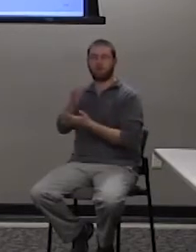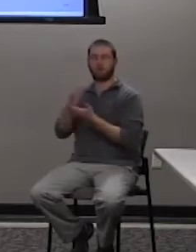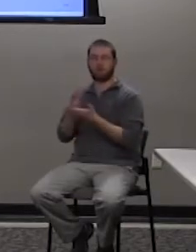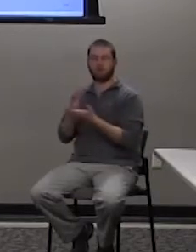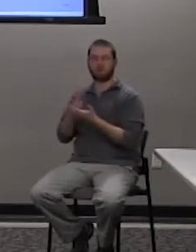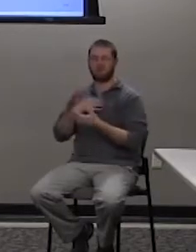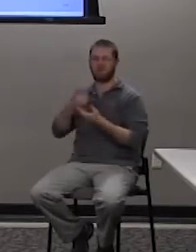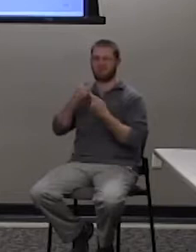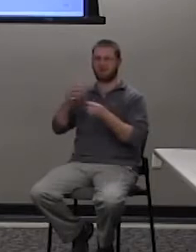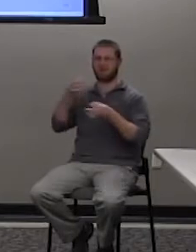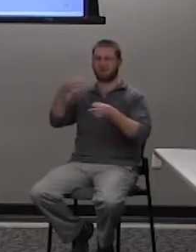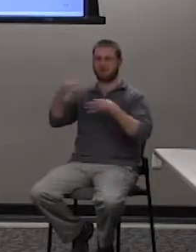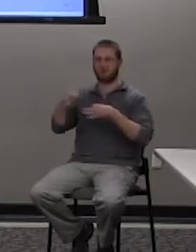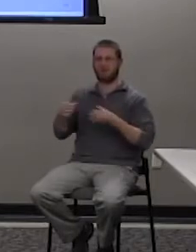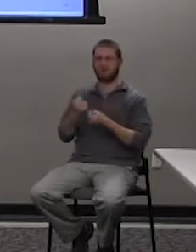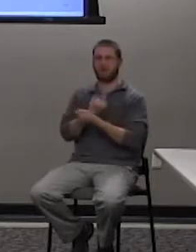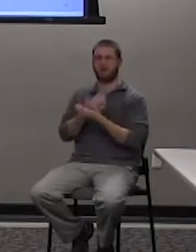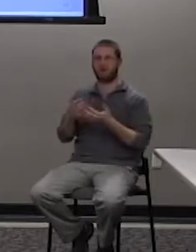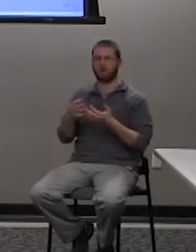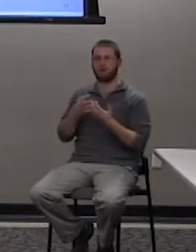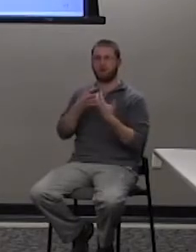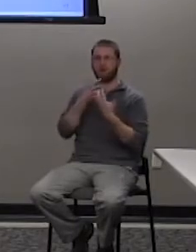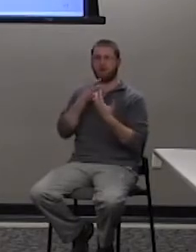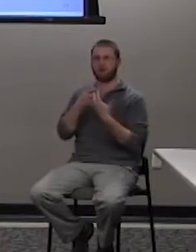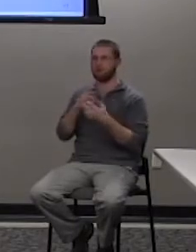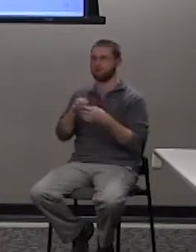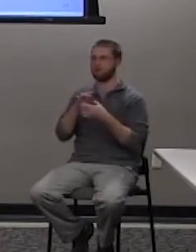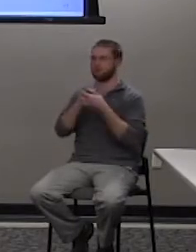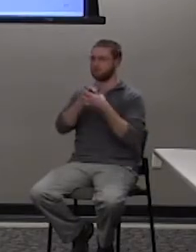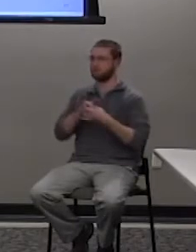I did my best to try and explain to them how they all work in unison. Well,